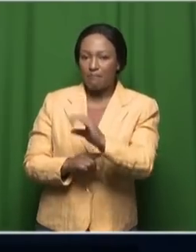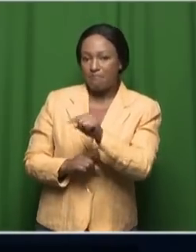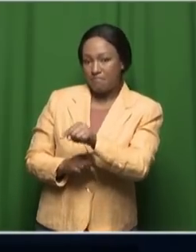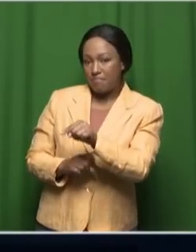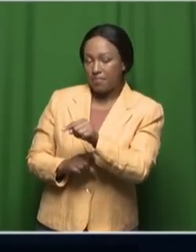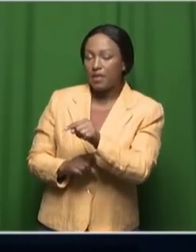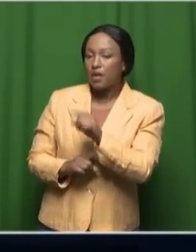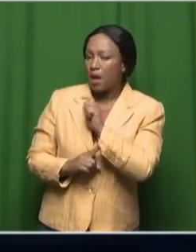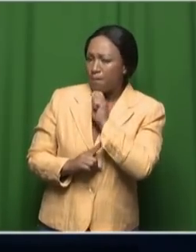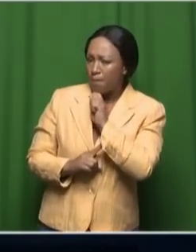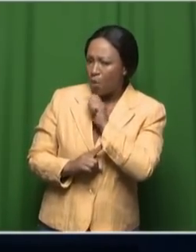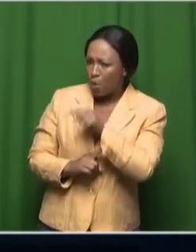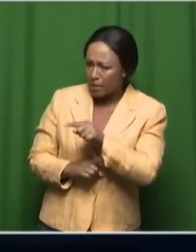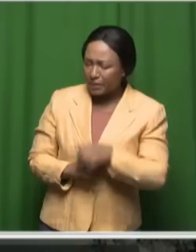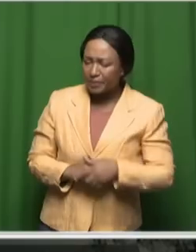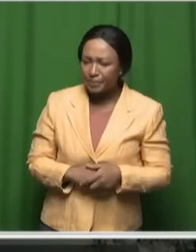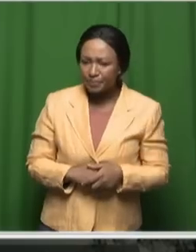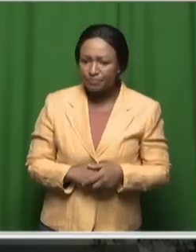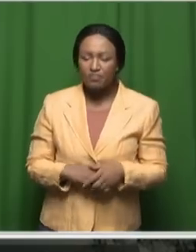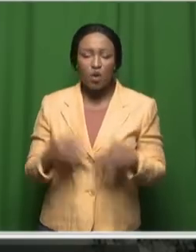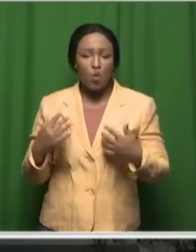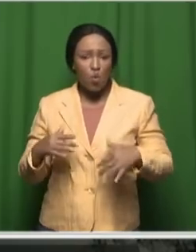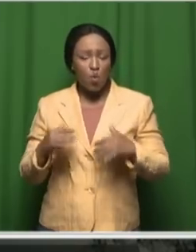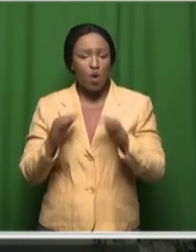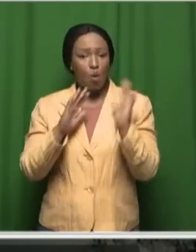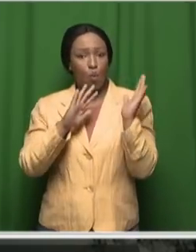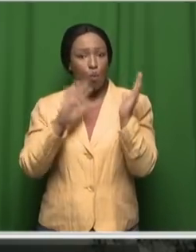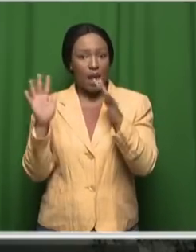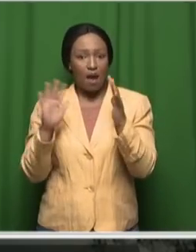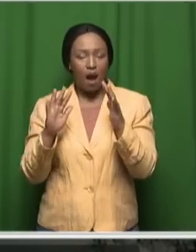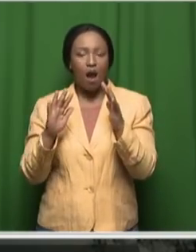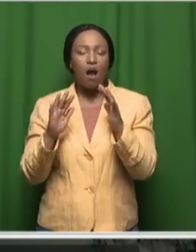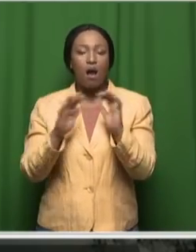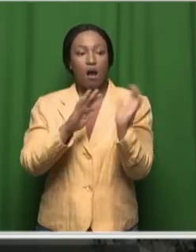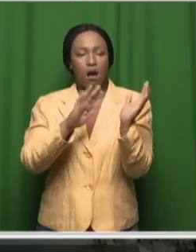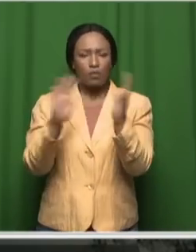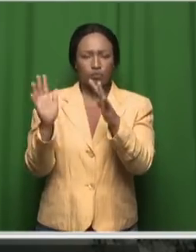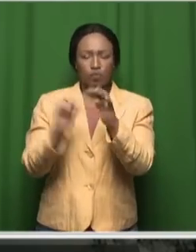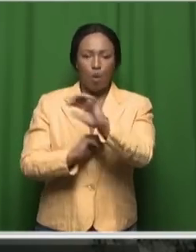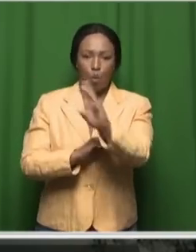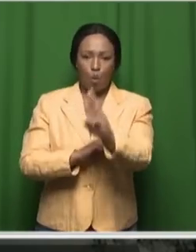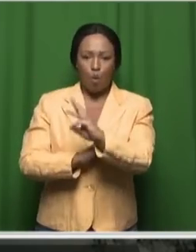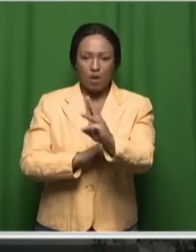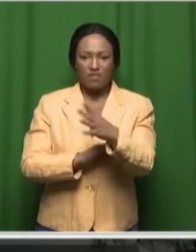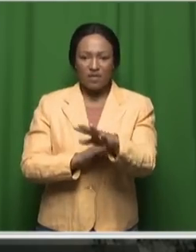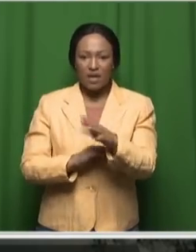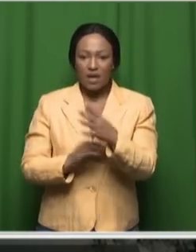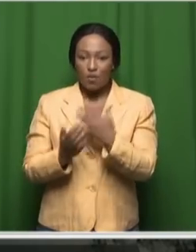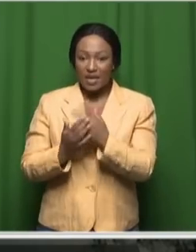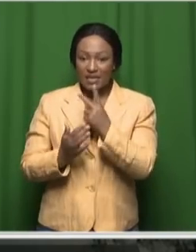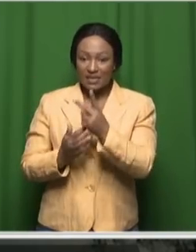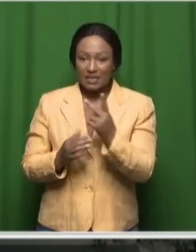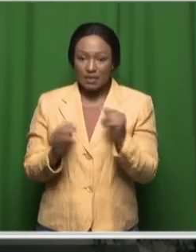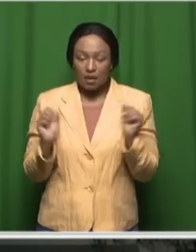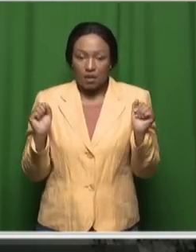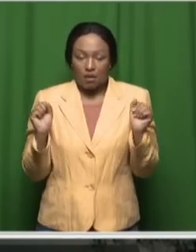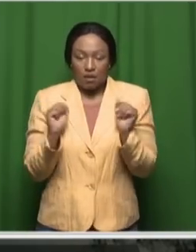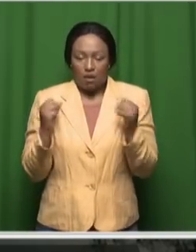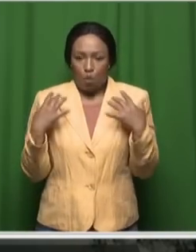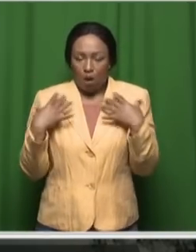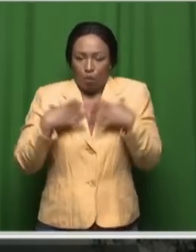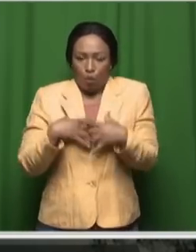morning. More weather warnings issued and, of course, freezing, as we can see from the way you are